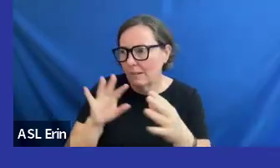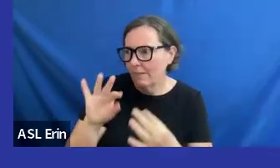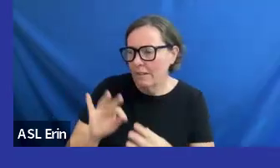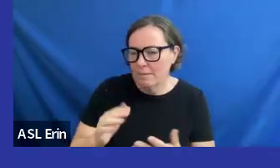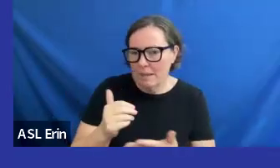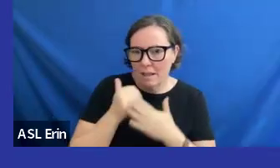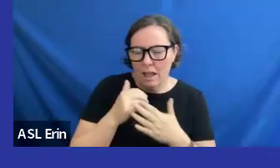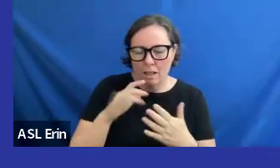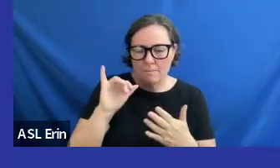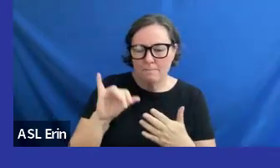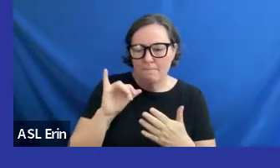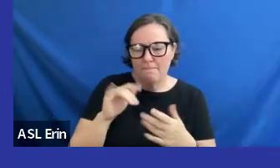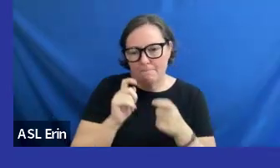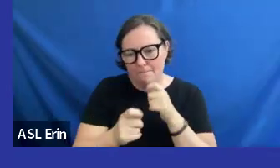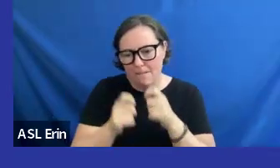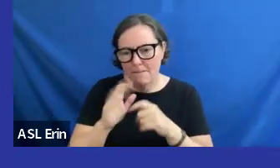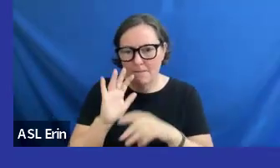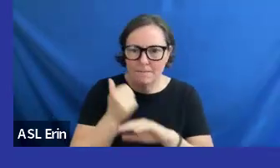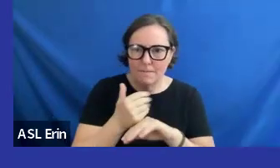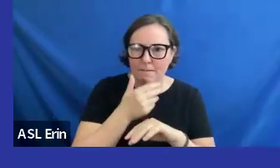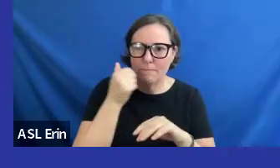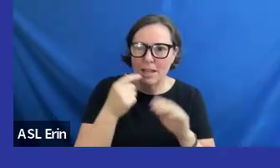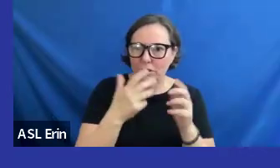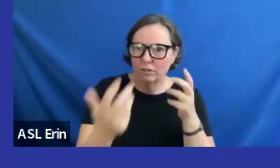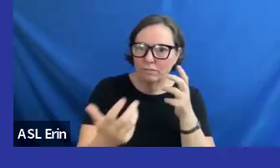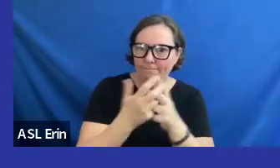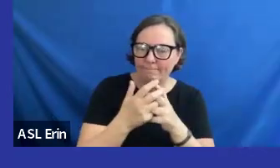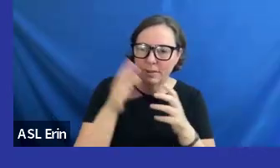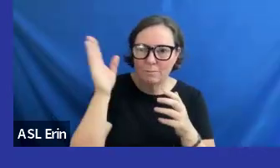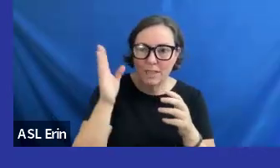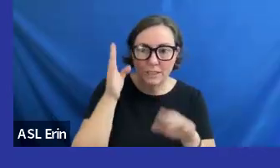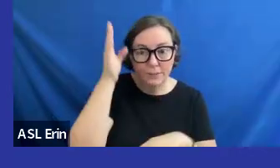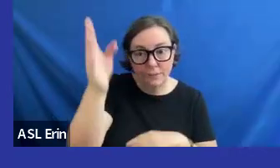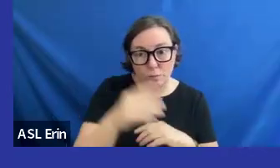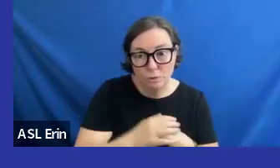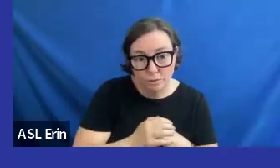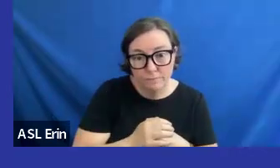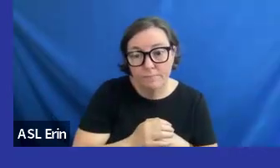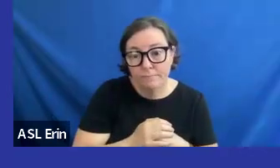to allow us to create presentations of interest to you in the future.